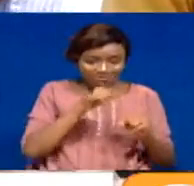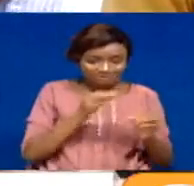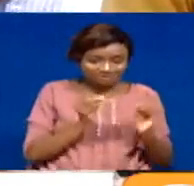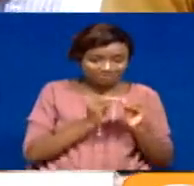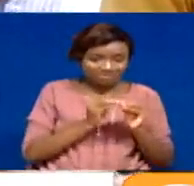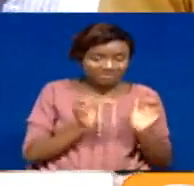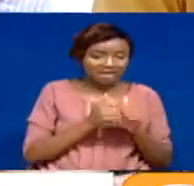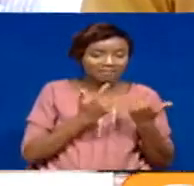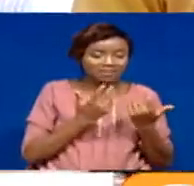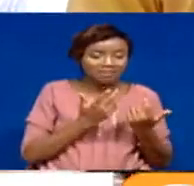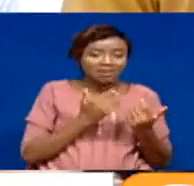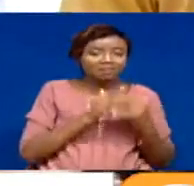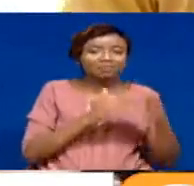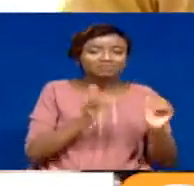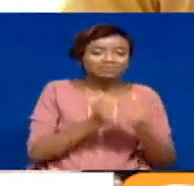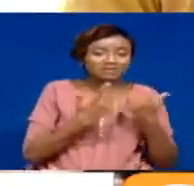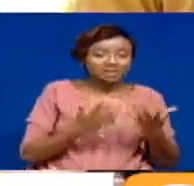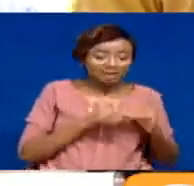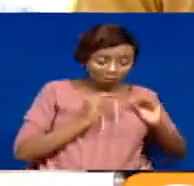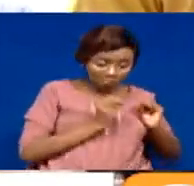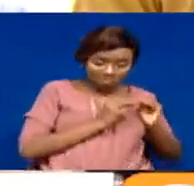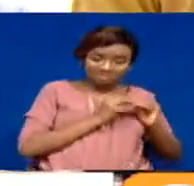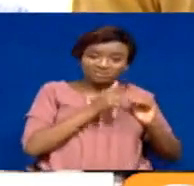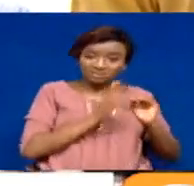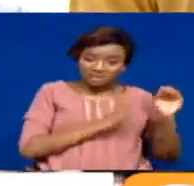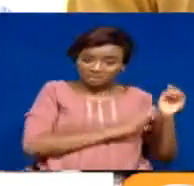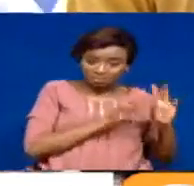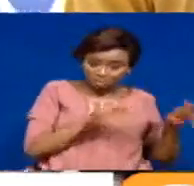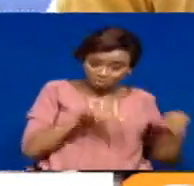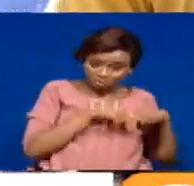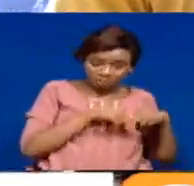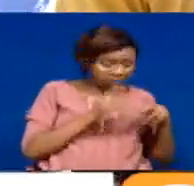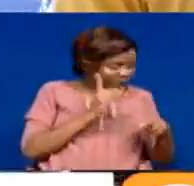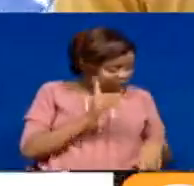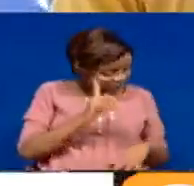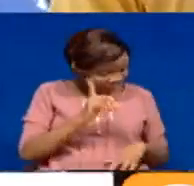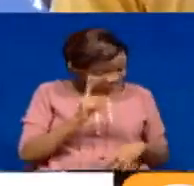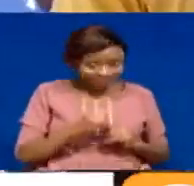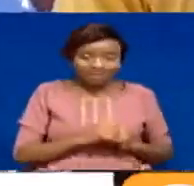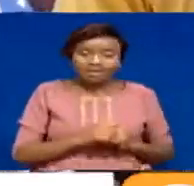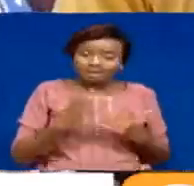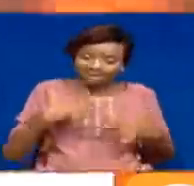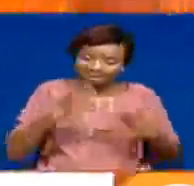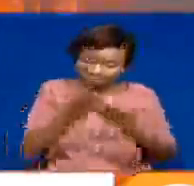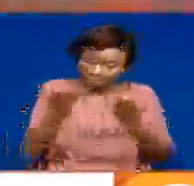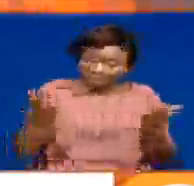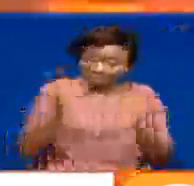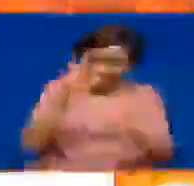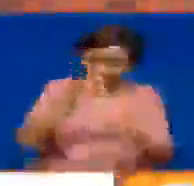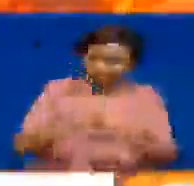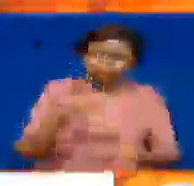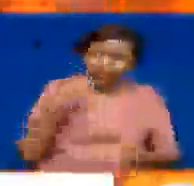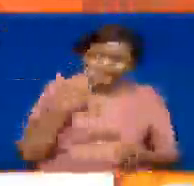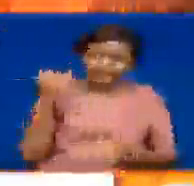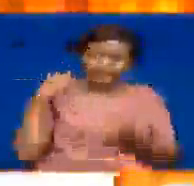boardrooms based on opinion polls that nobody can verify or validate. Let the people decide. Already,